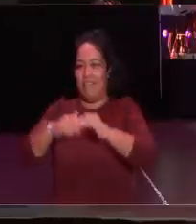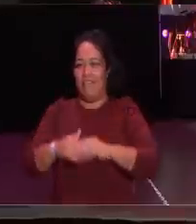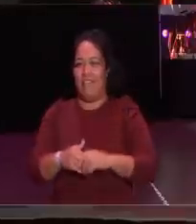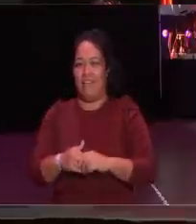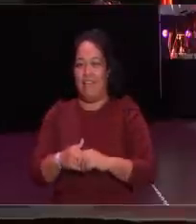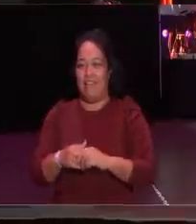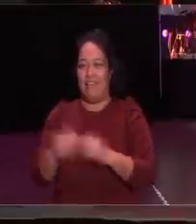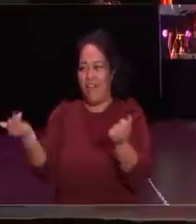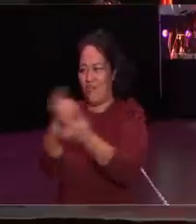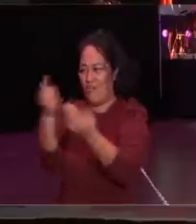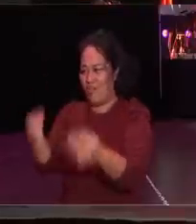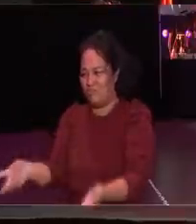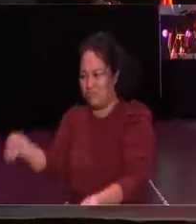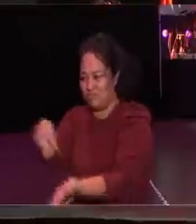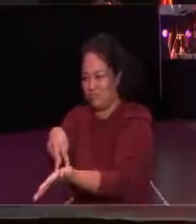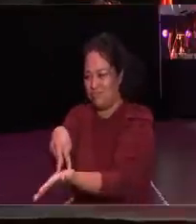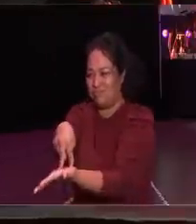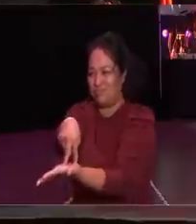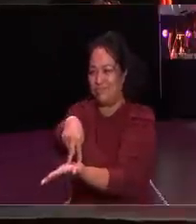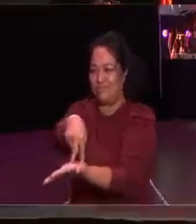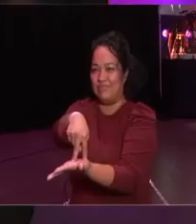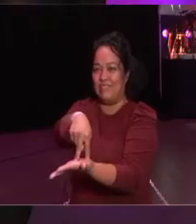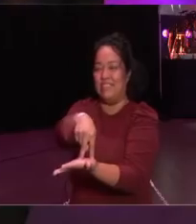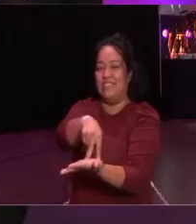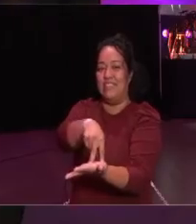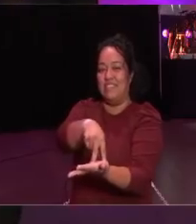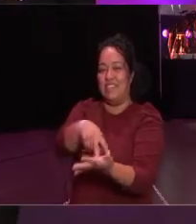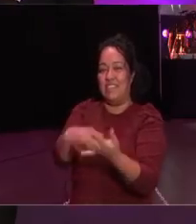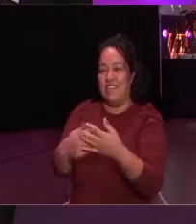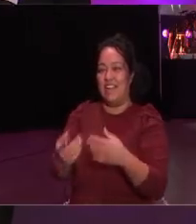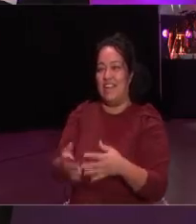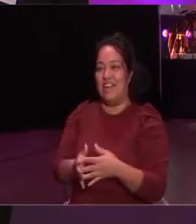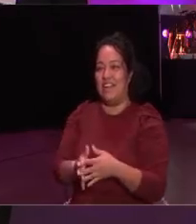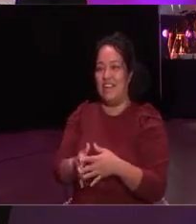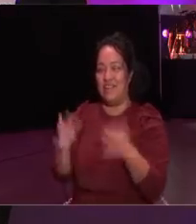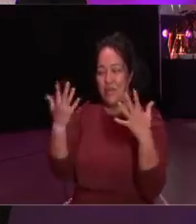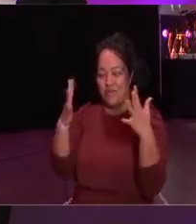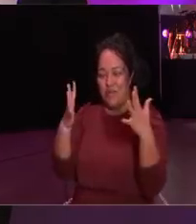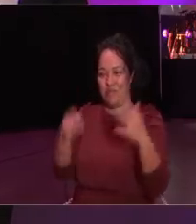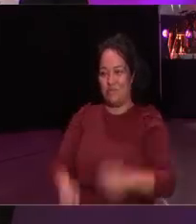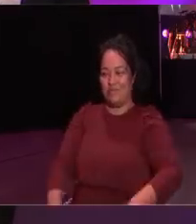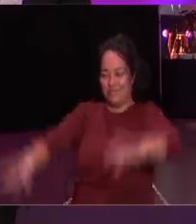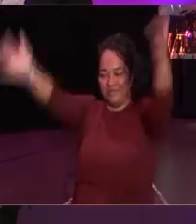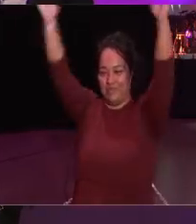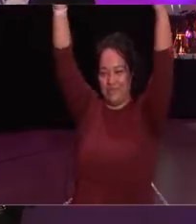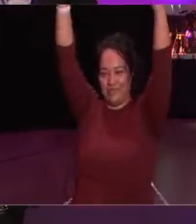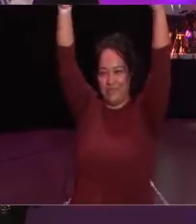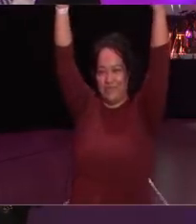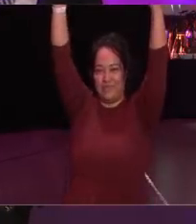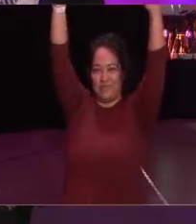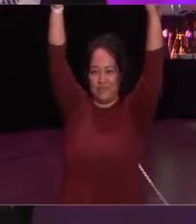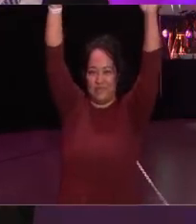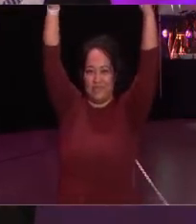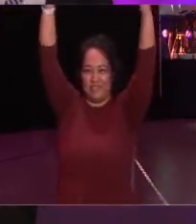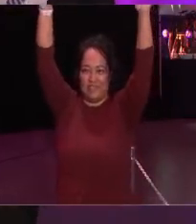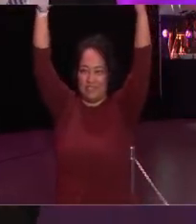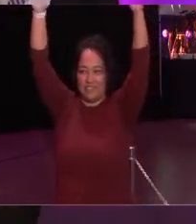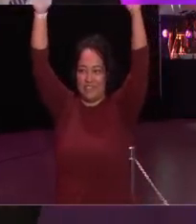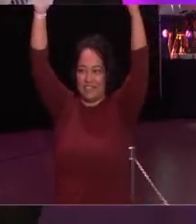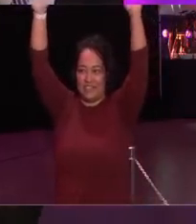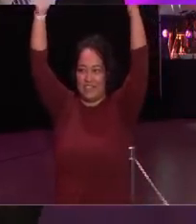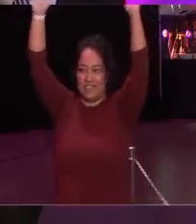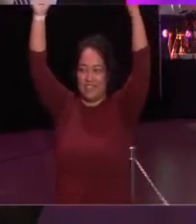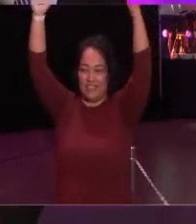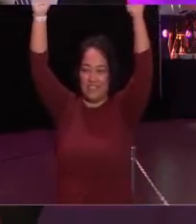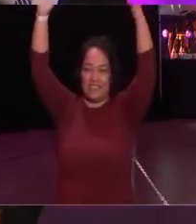que se pongan de pie. I want you to stand to your feet. Y quiero que le den un aplauso con alabanza a Jesús. I want you to give the Lord a hand praise